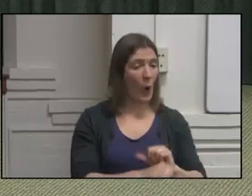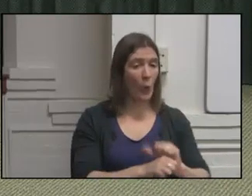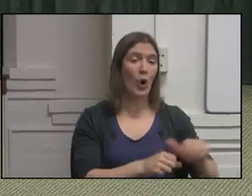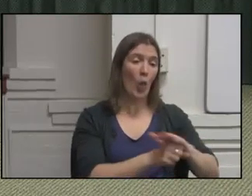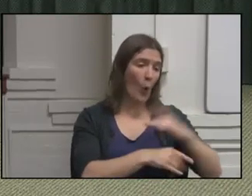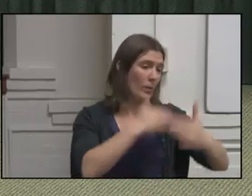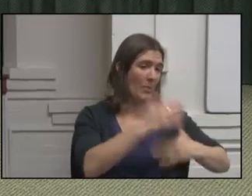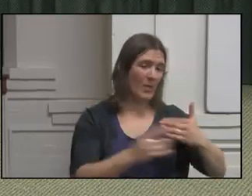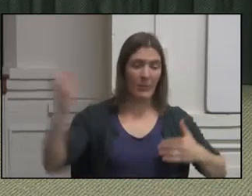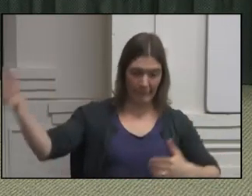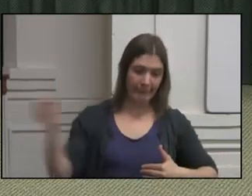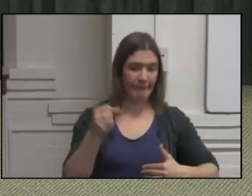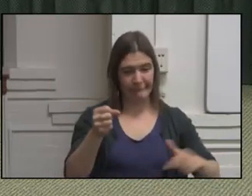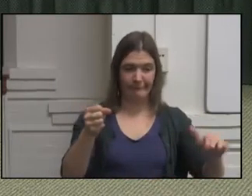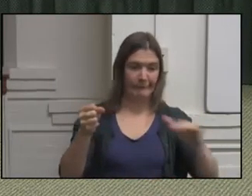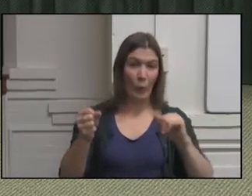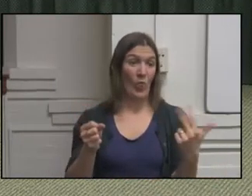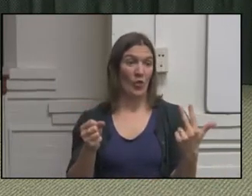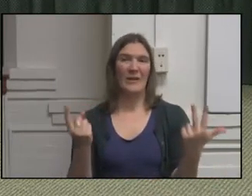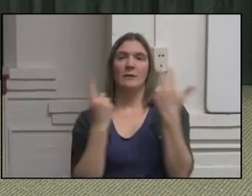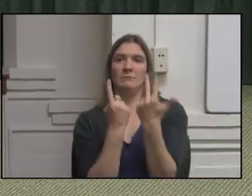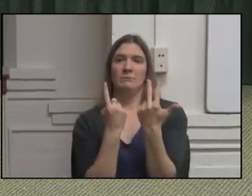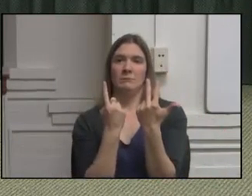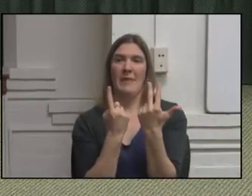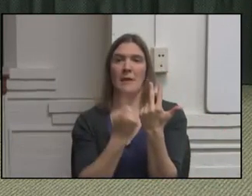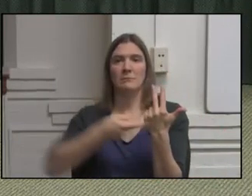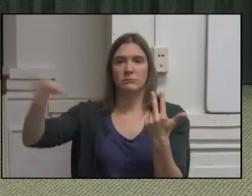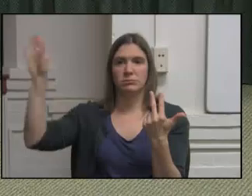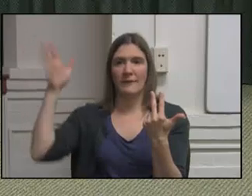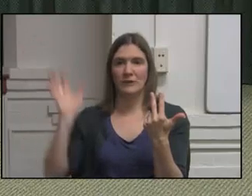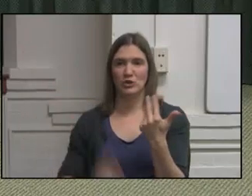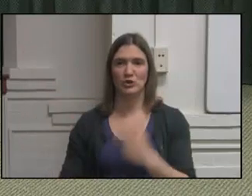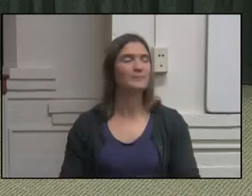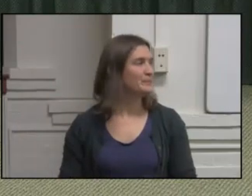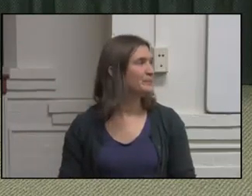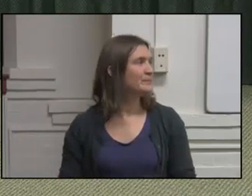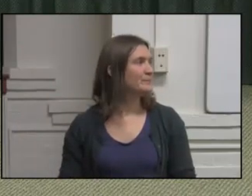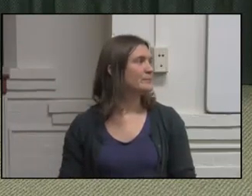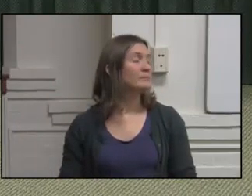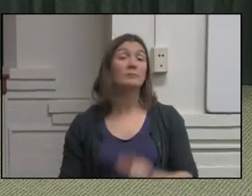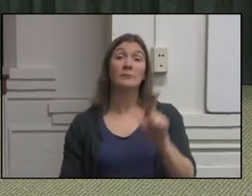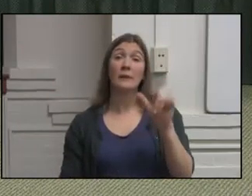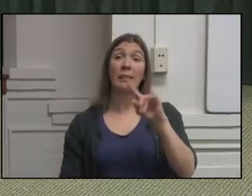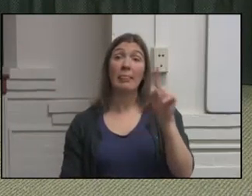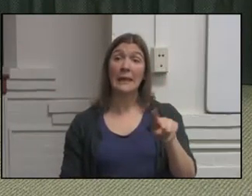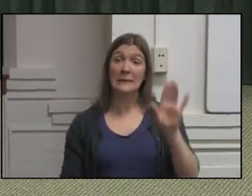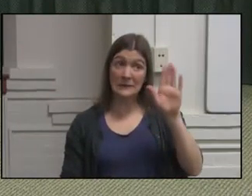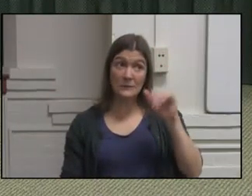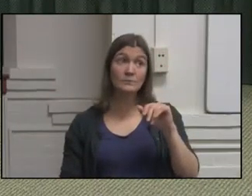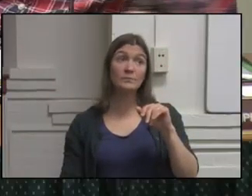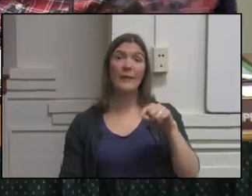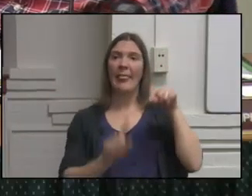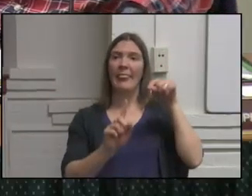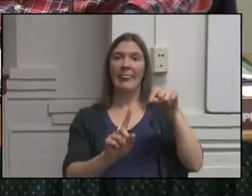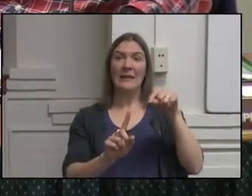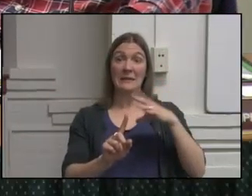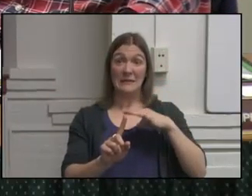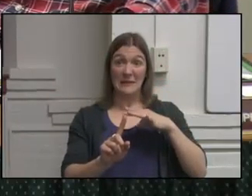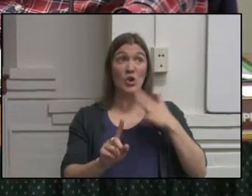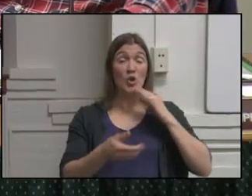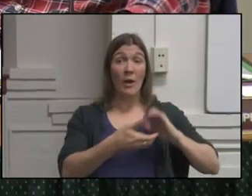locally with the three pre-approved for the town. I also want to mention, sorry, David, that this is a really